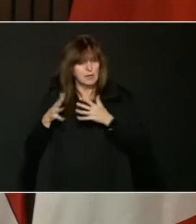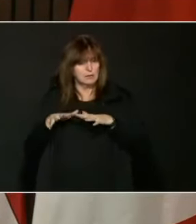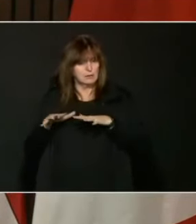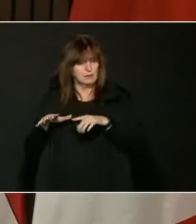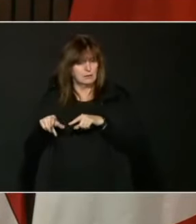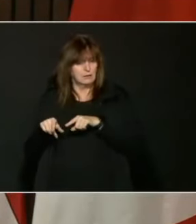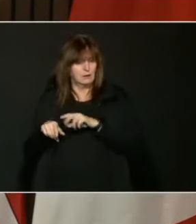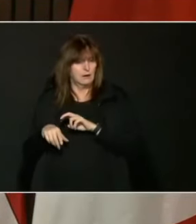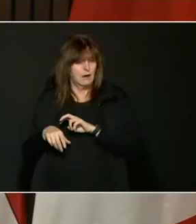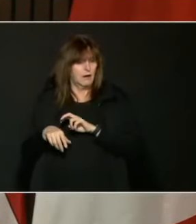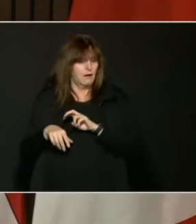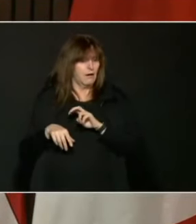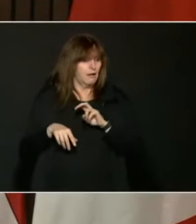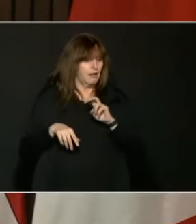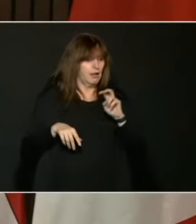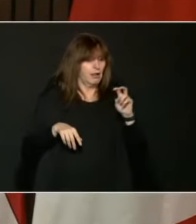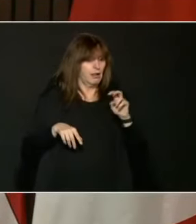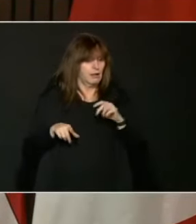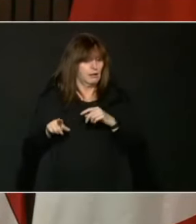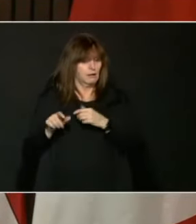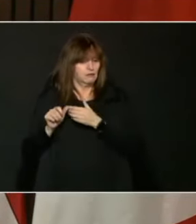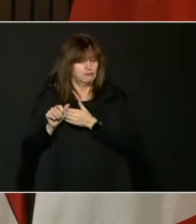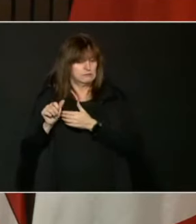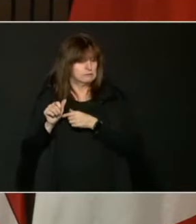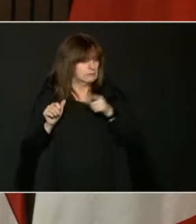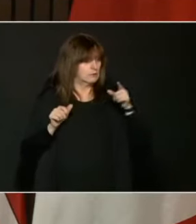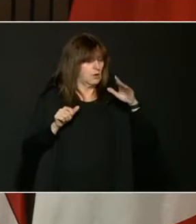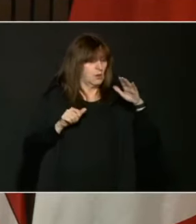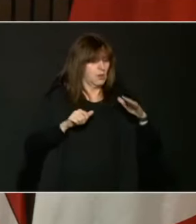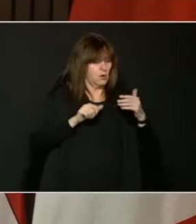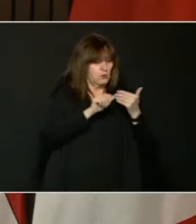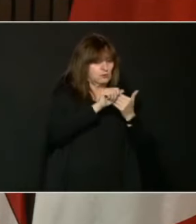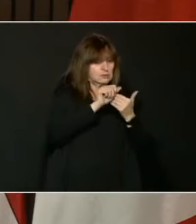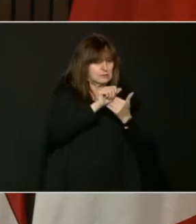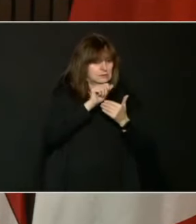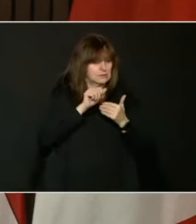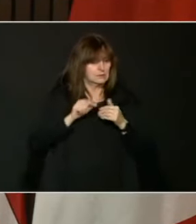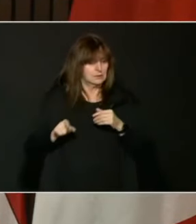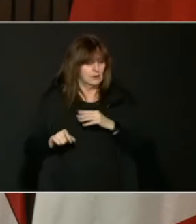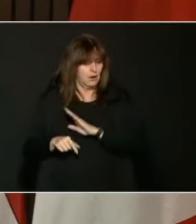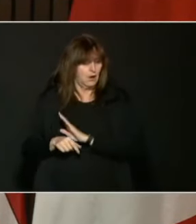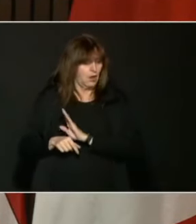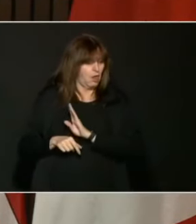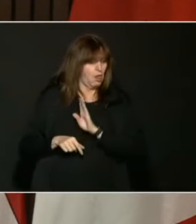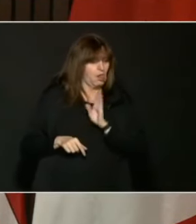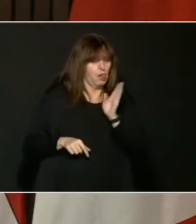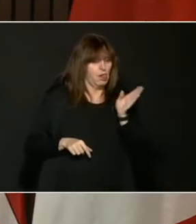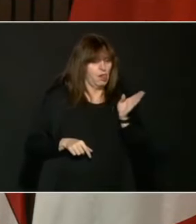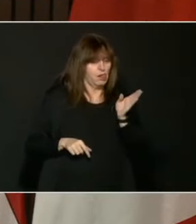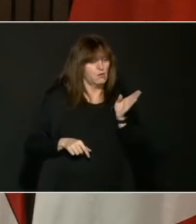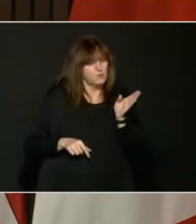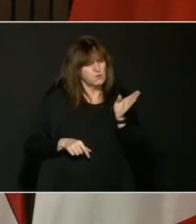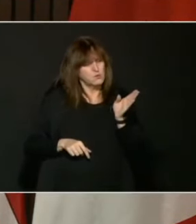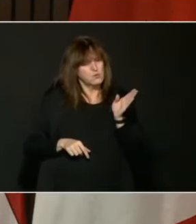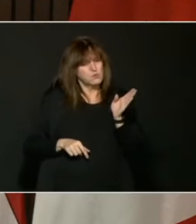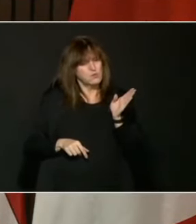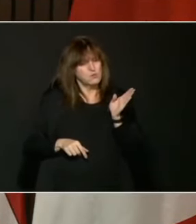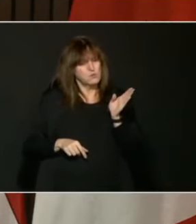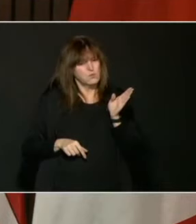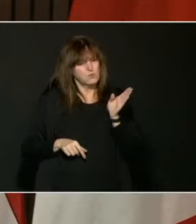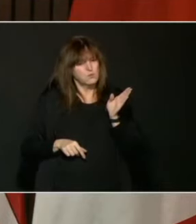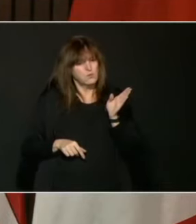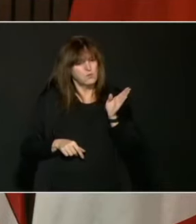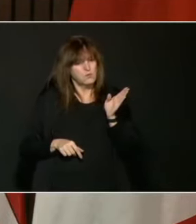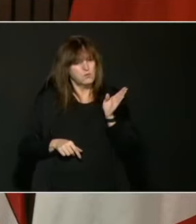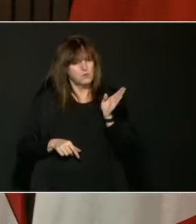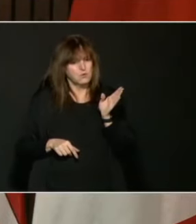into a place that is at lower risk and has probably less protections. So, at least in the way that we would model it or look at it, this creates a very